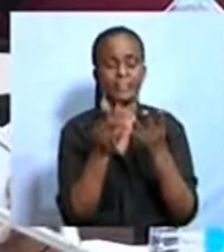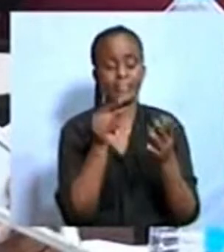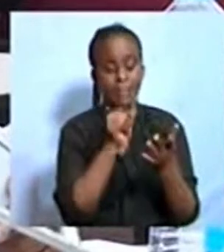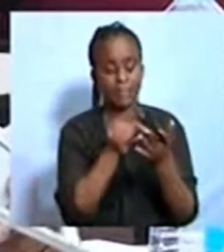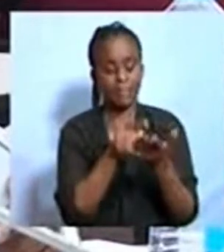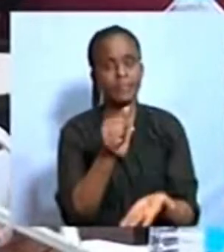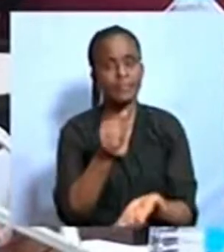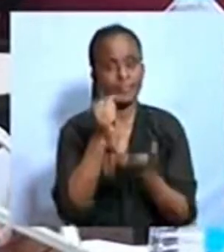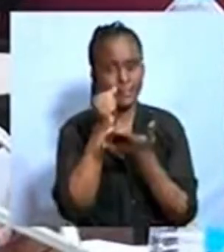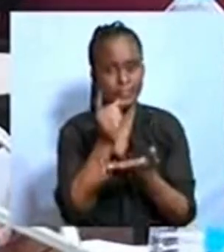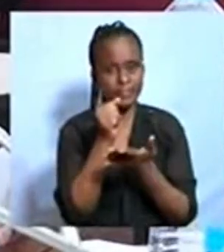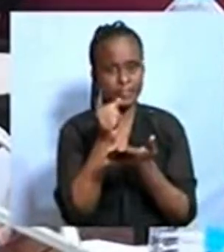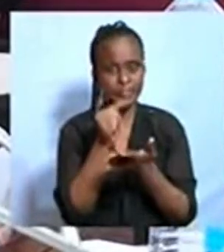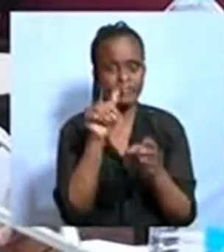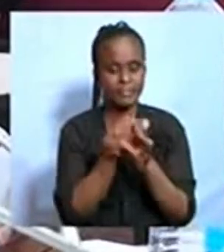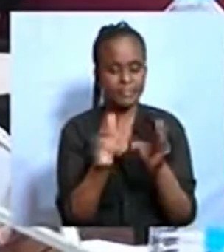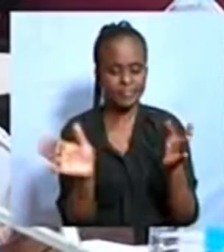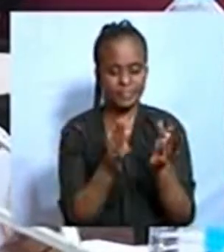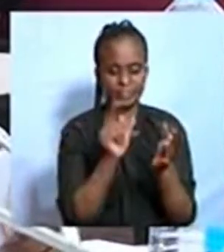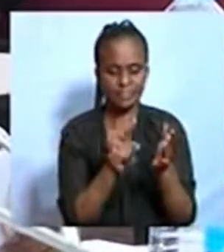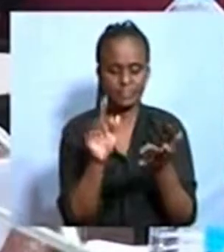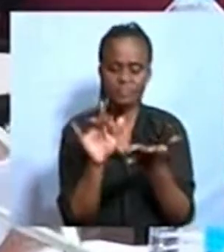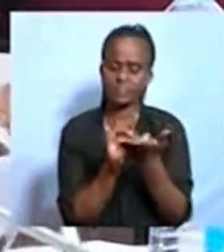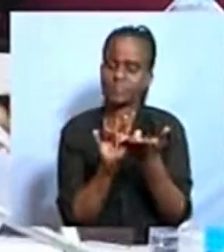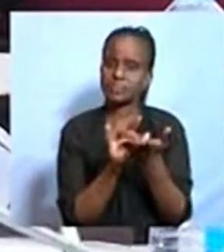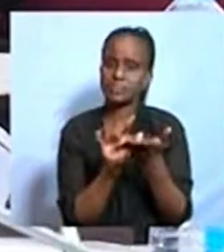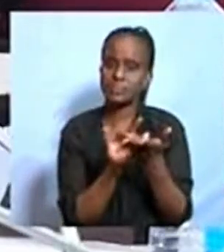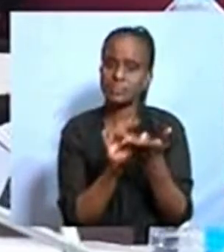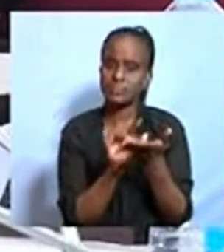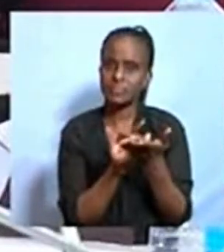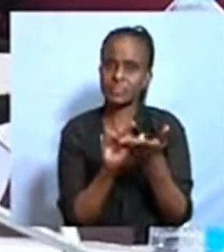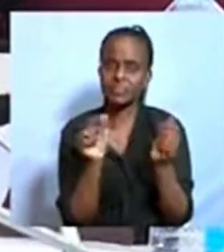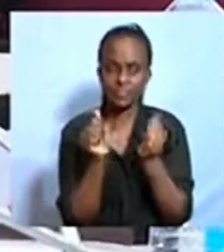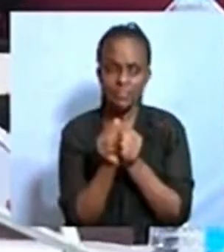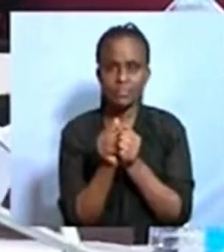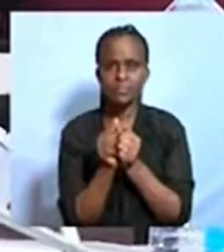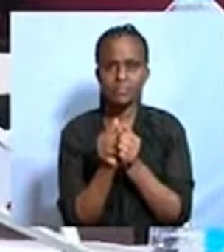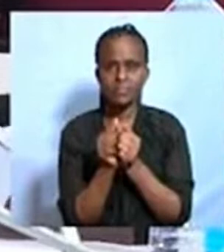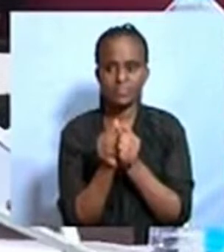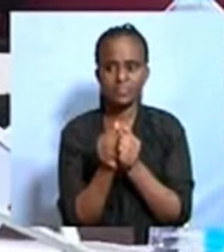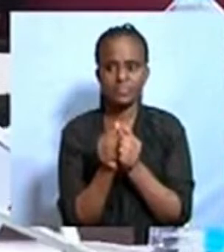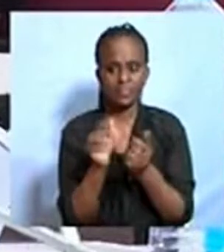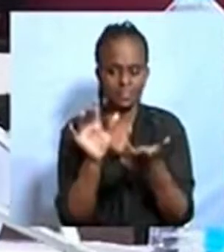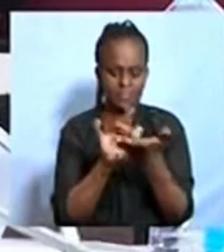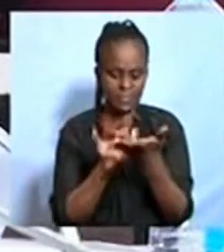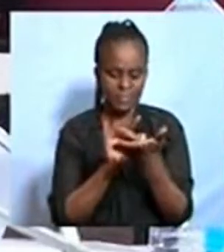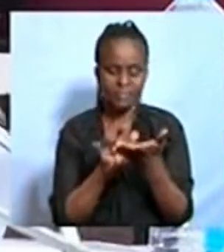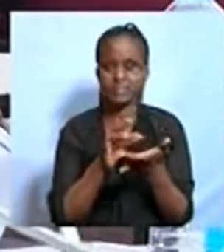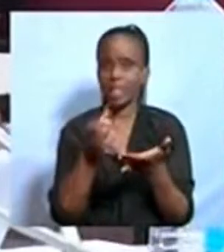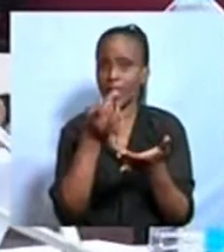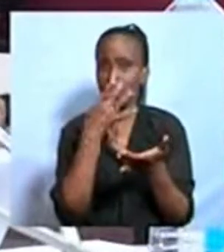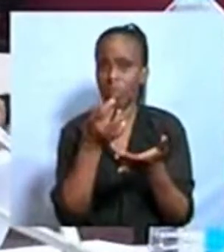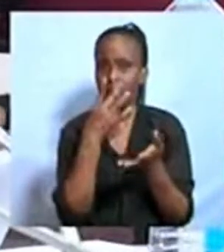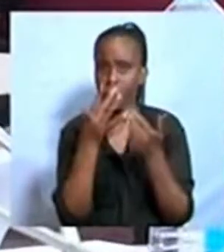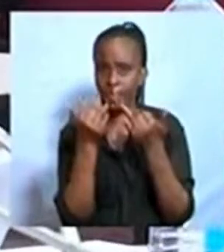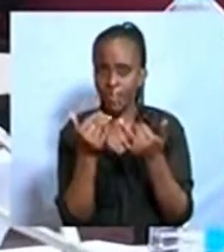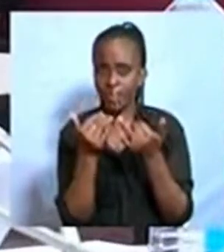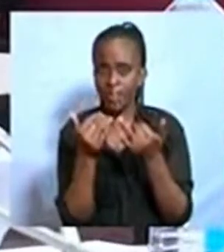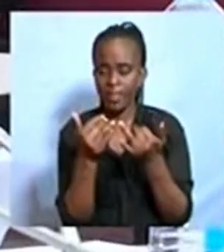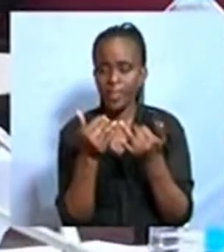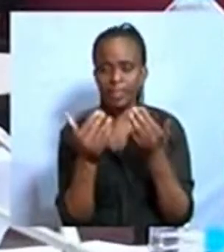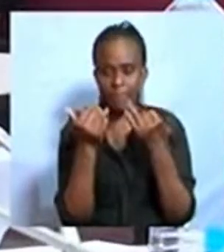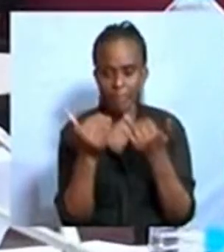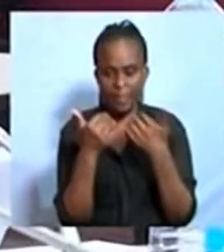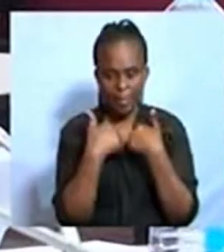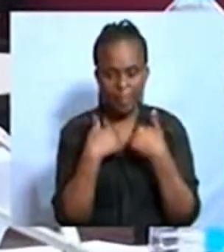budget on drugs and medicines is currently carrying